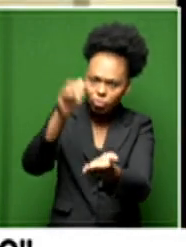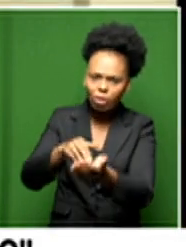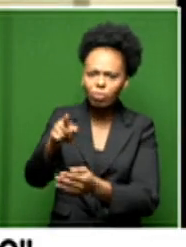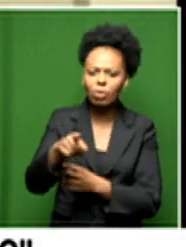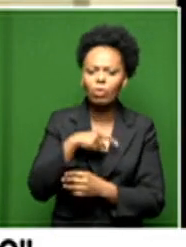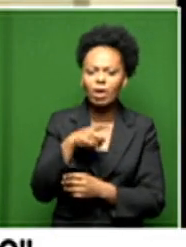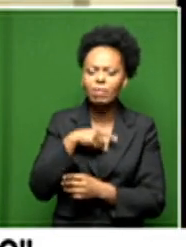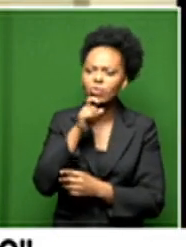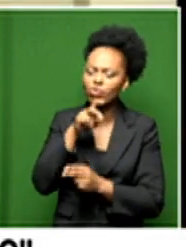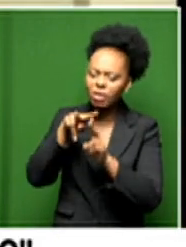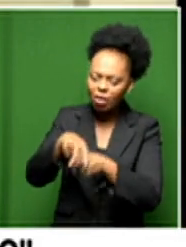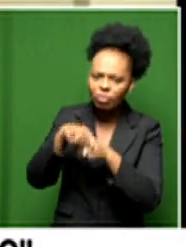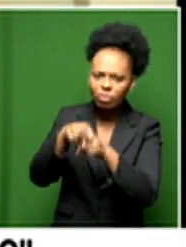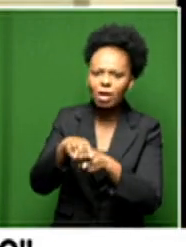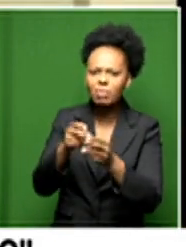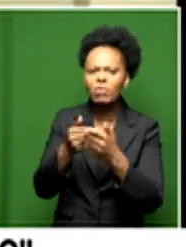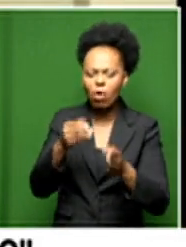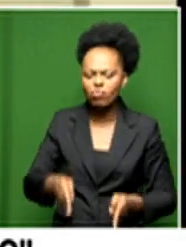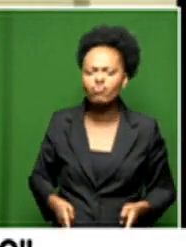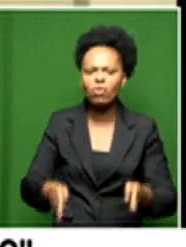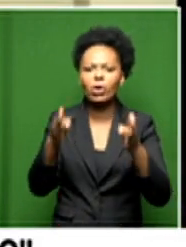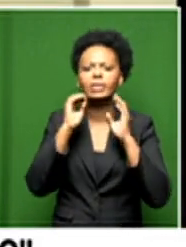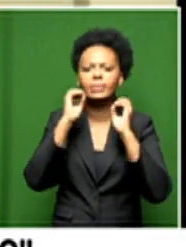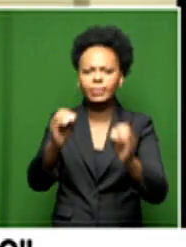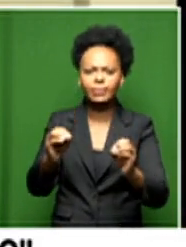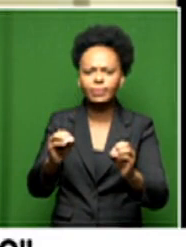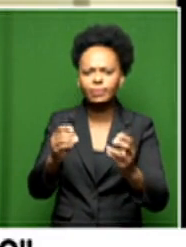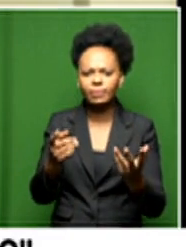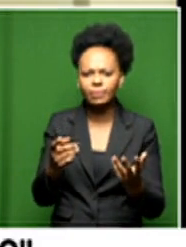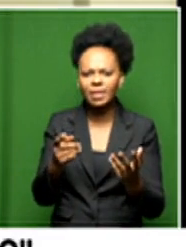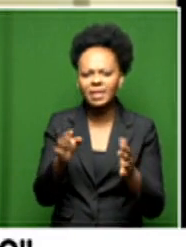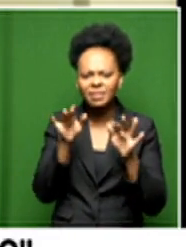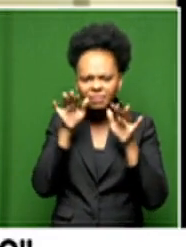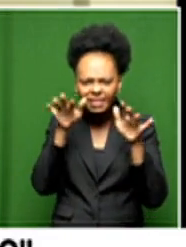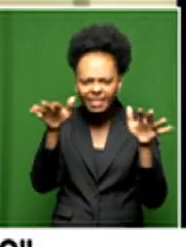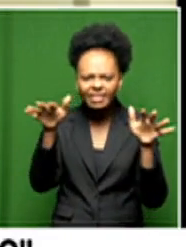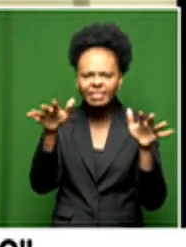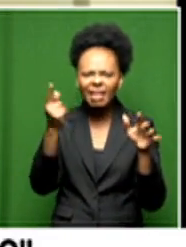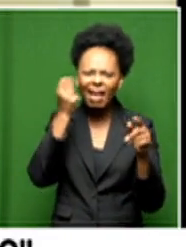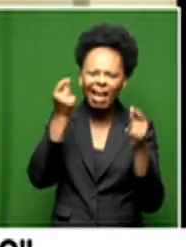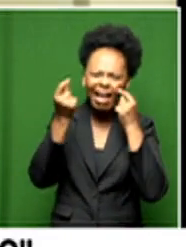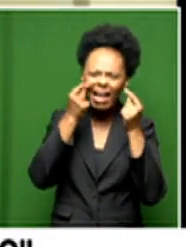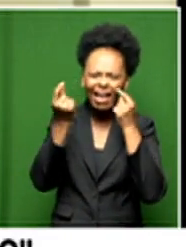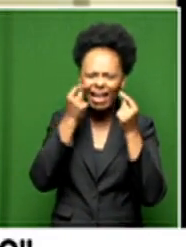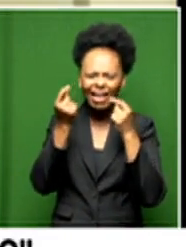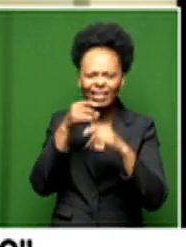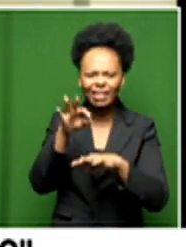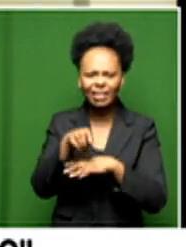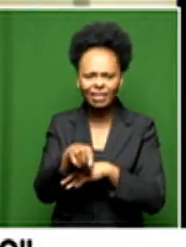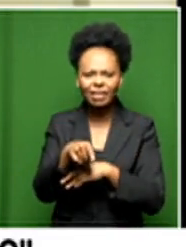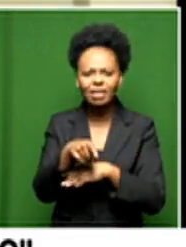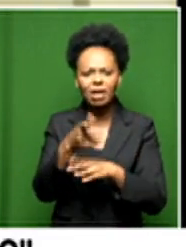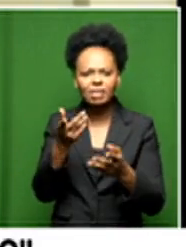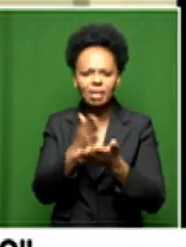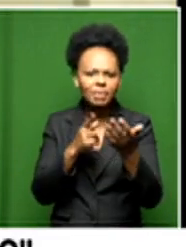horse. There were no roads going up there. There were fleas biting us. We'd have to have bucket baths, and sometimes there